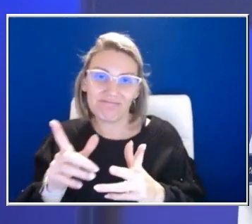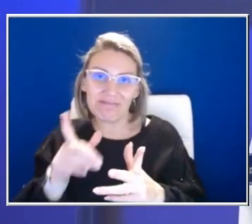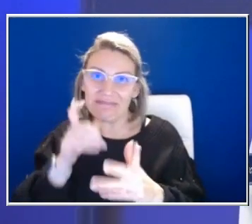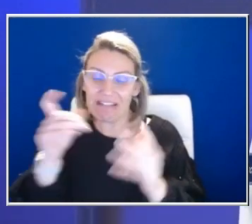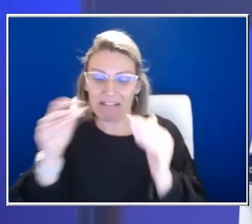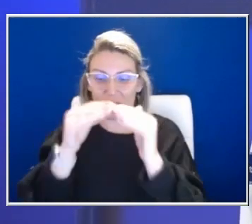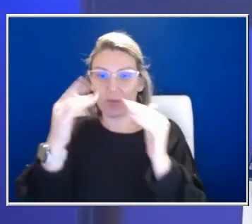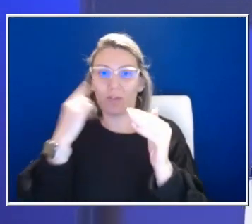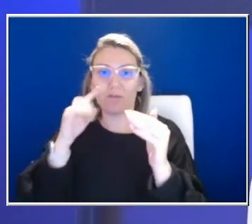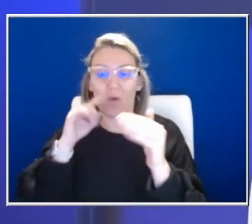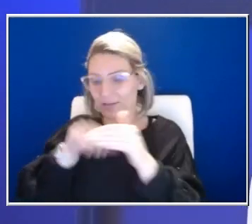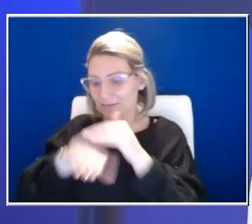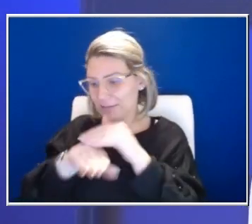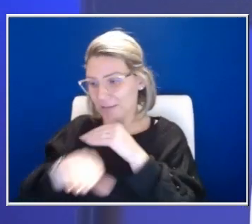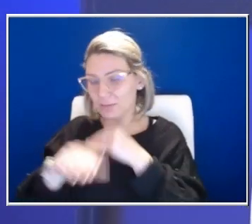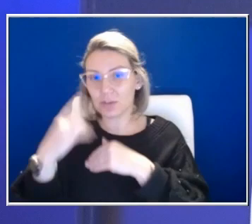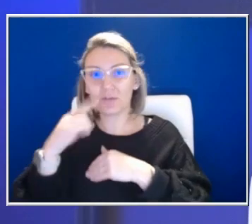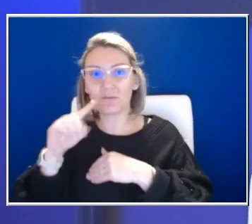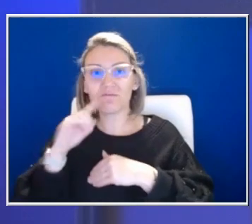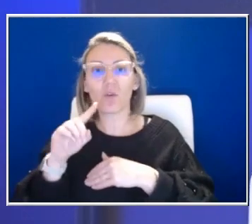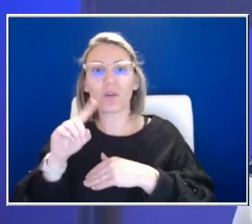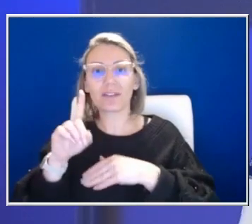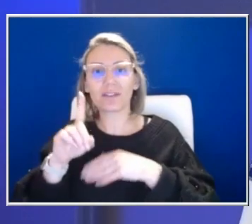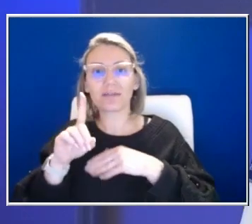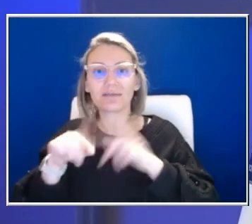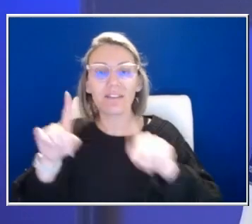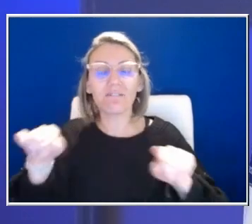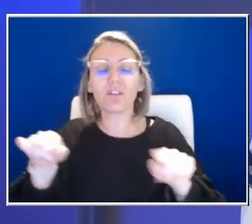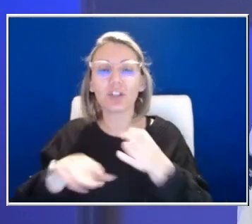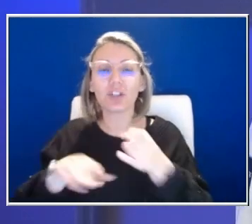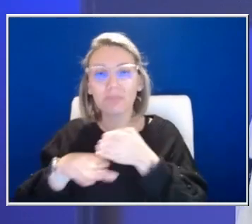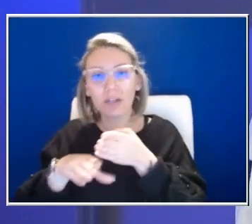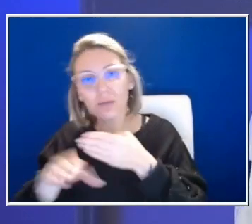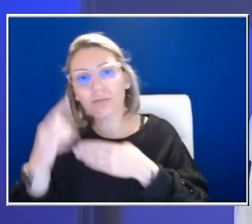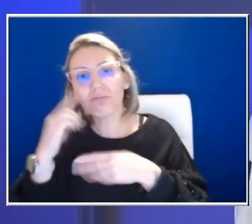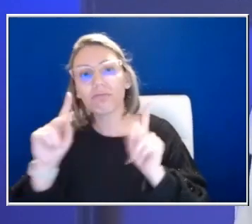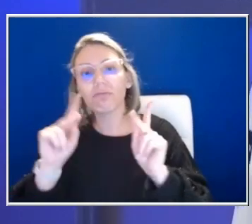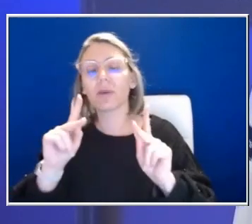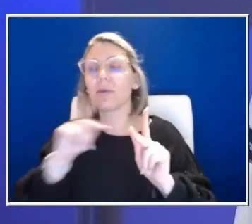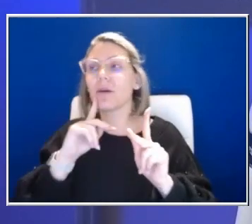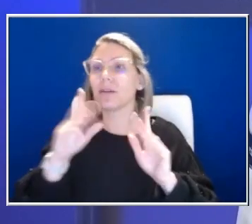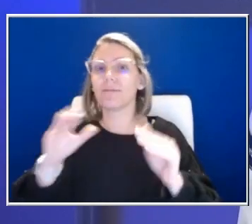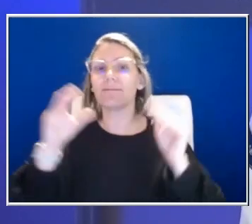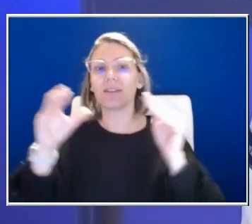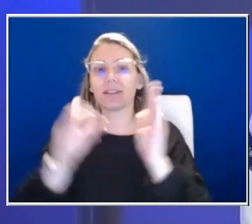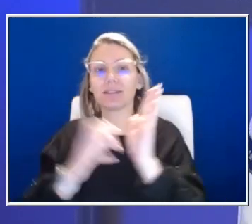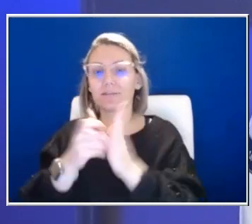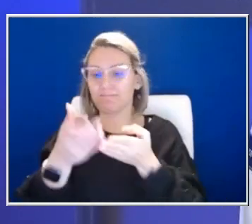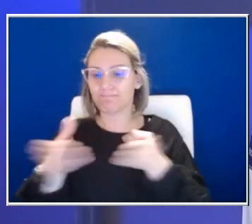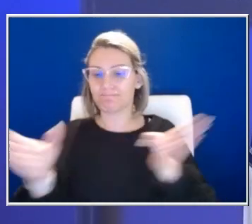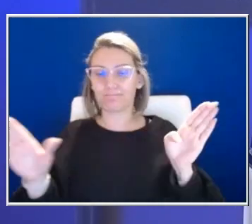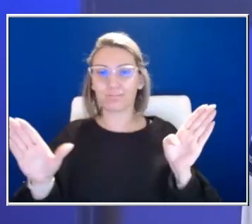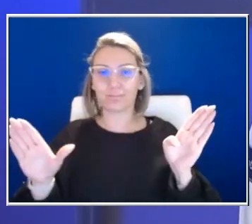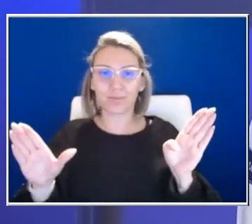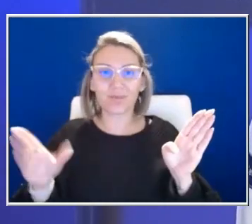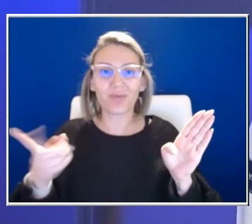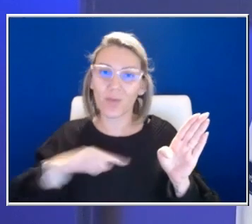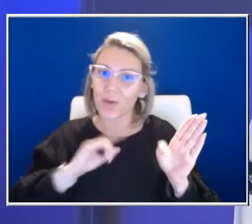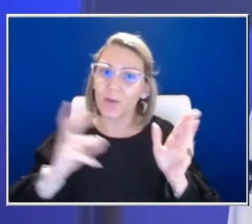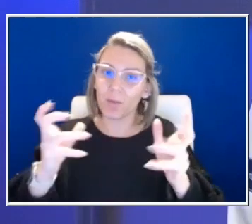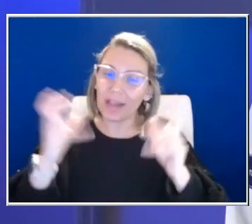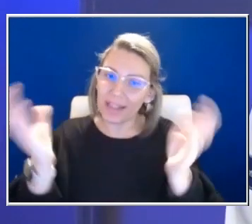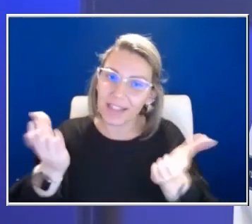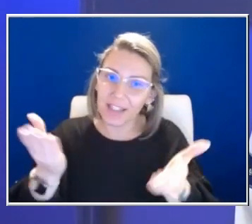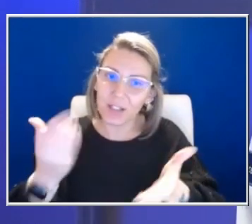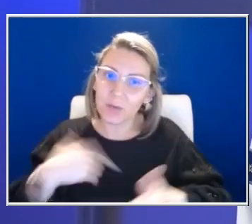access. And we want to advance cancer across the board, and so we want to be here. We're recognizing